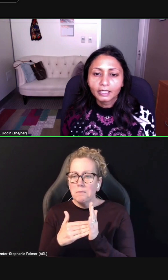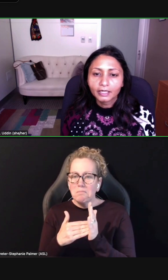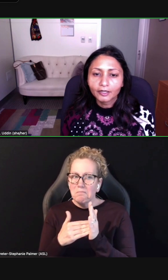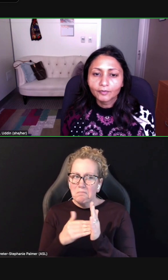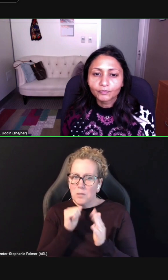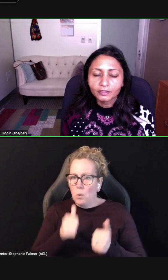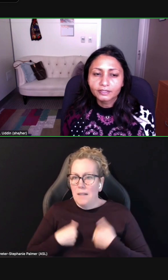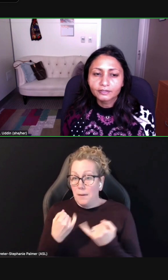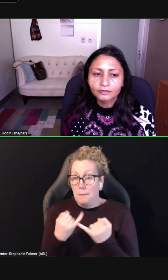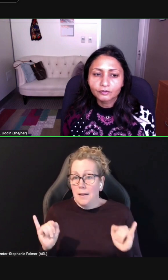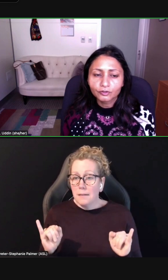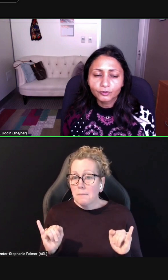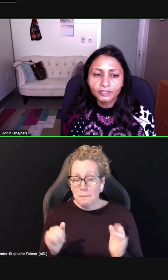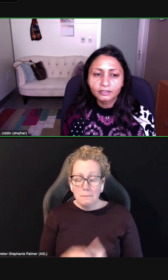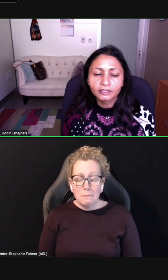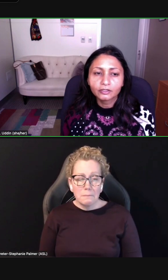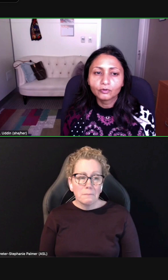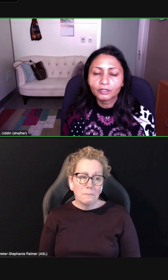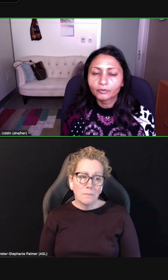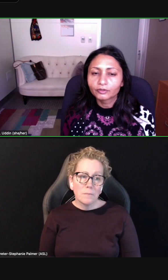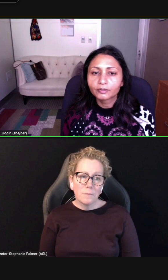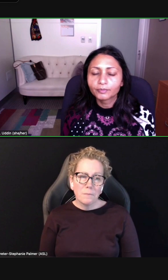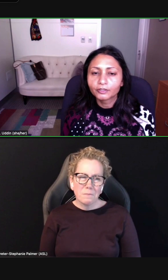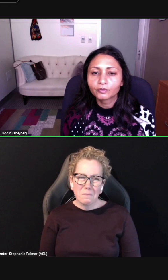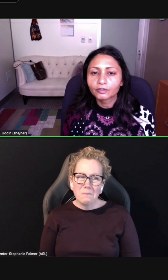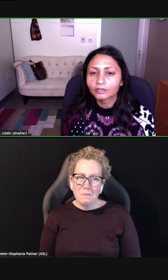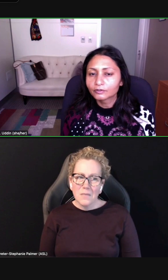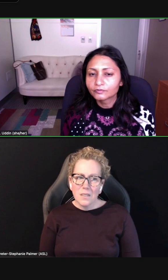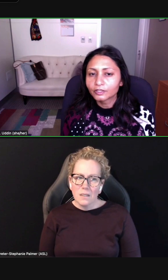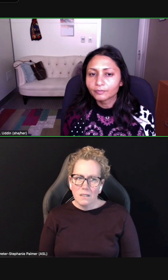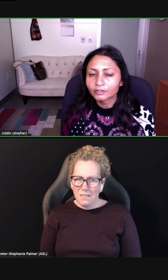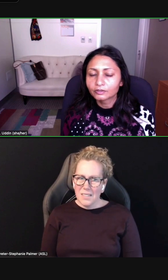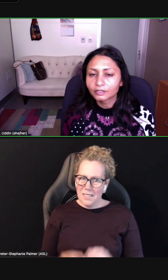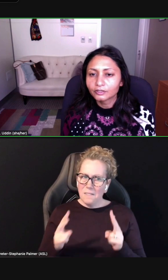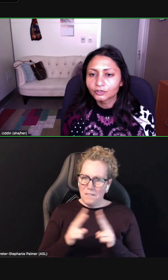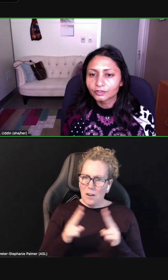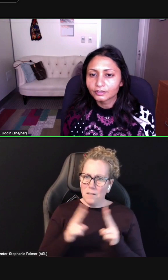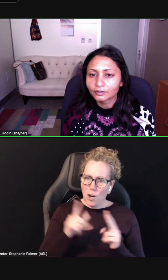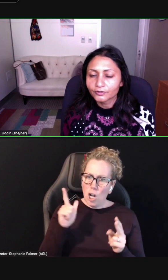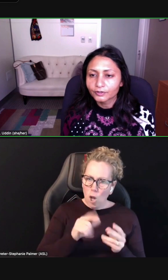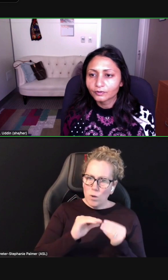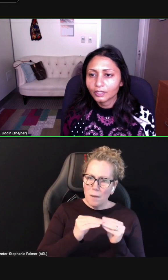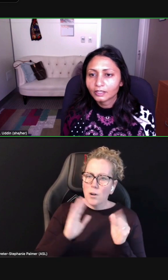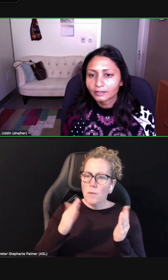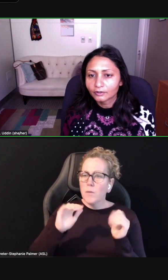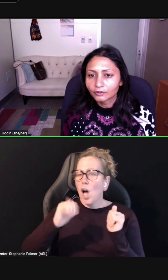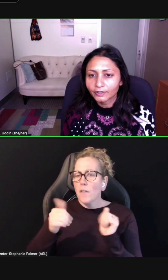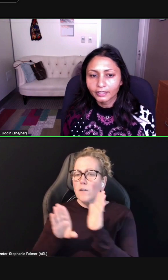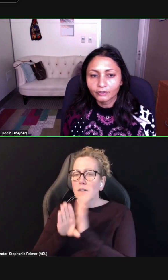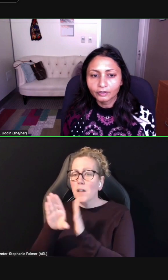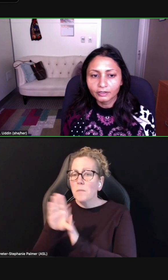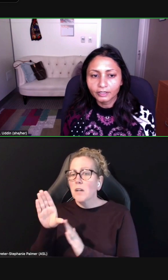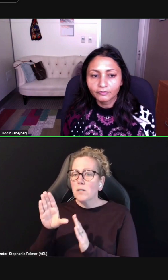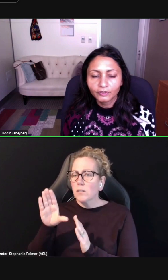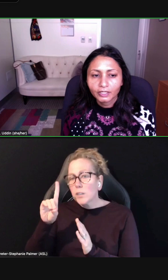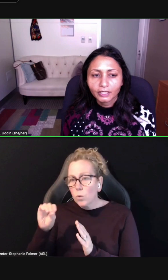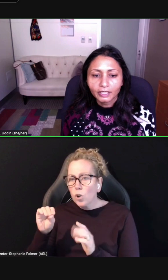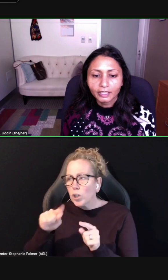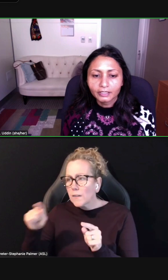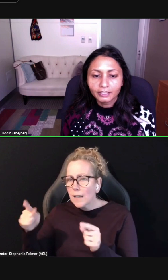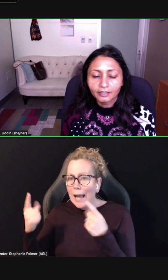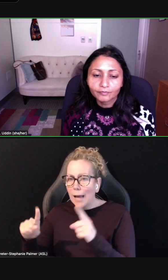independently. And this is a surprisingly low number compared with other developmental conditions that are also occurring in early